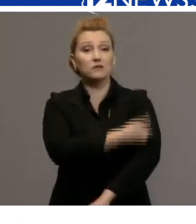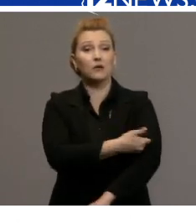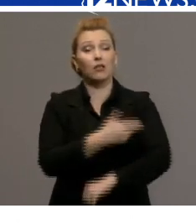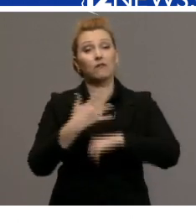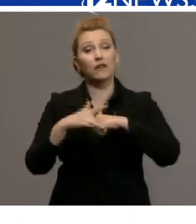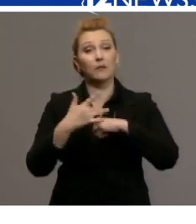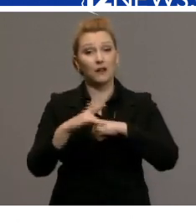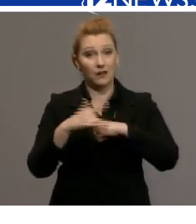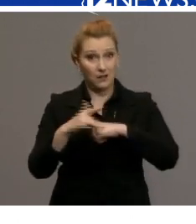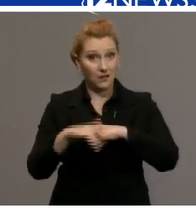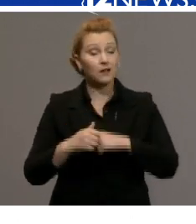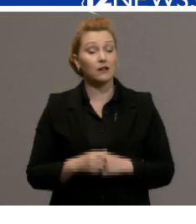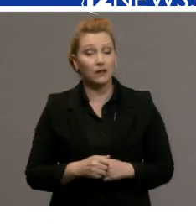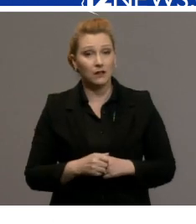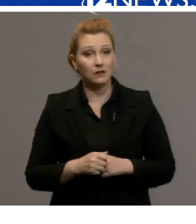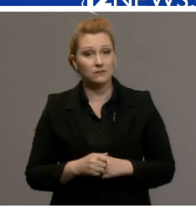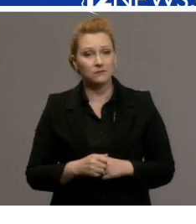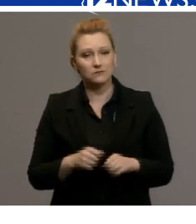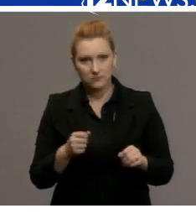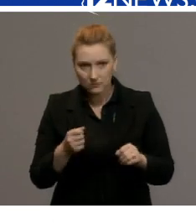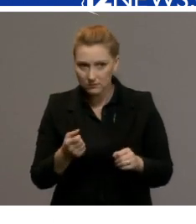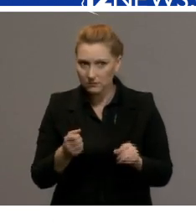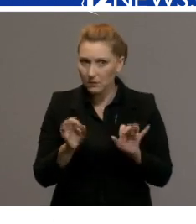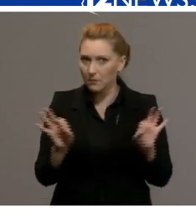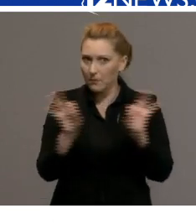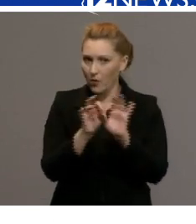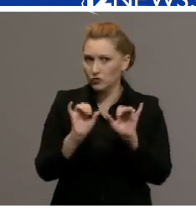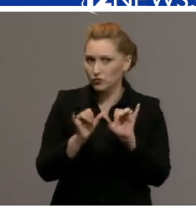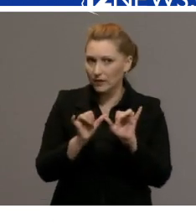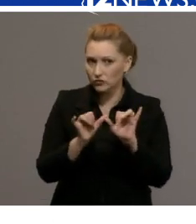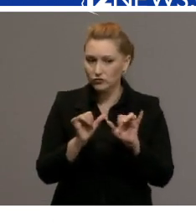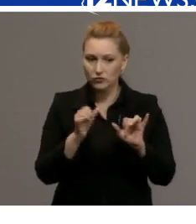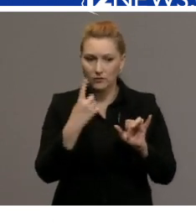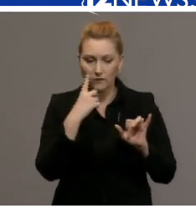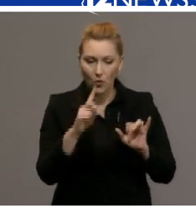not only who has contracted COVID-19,